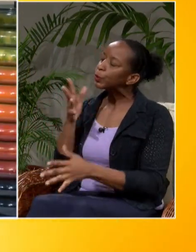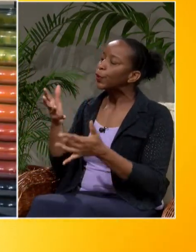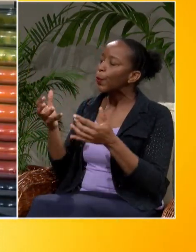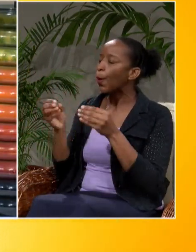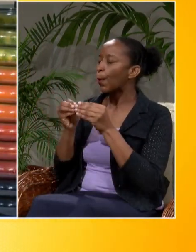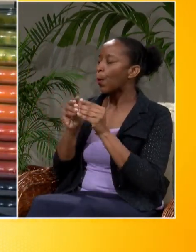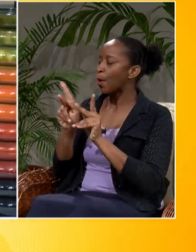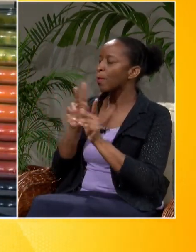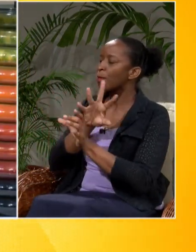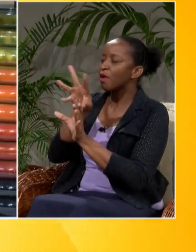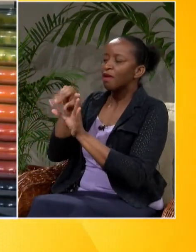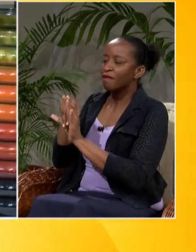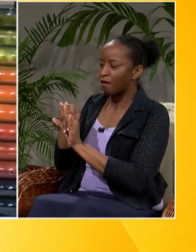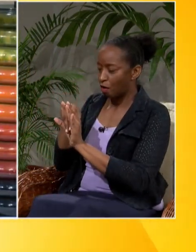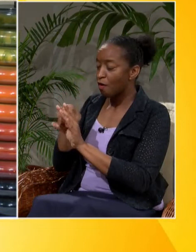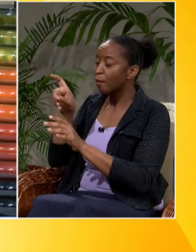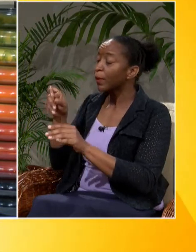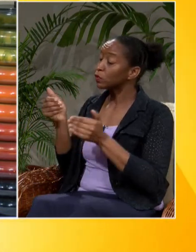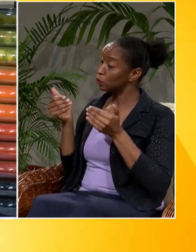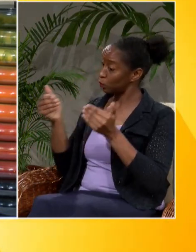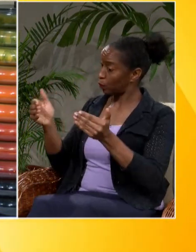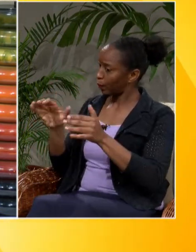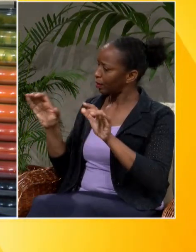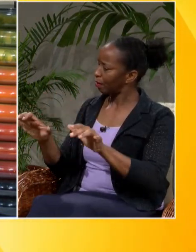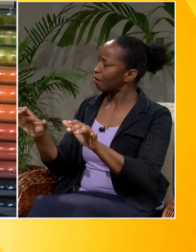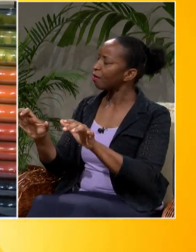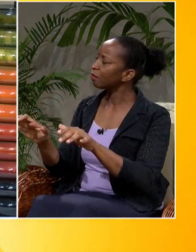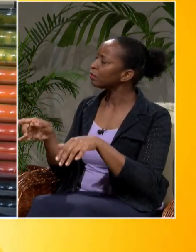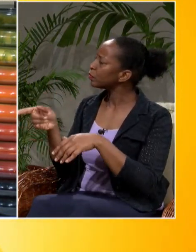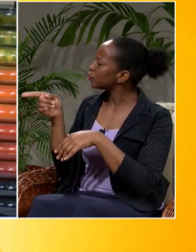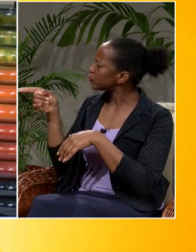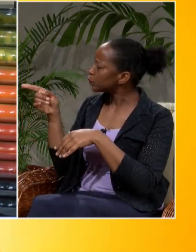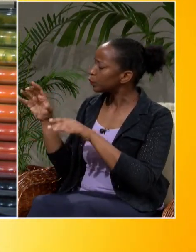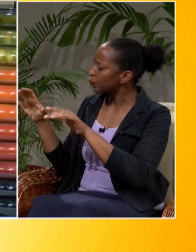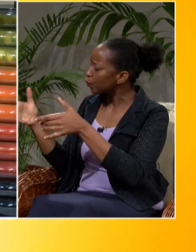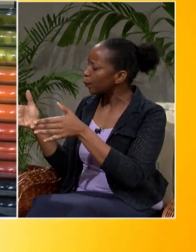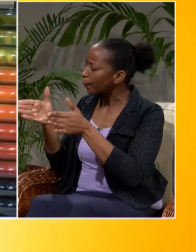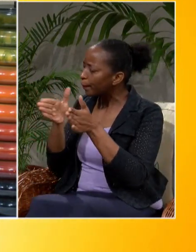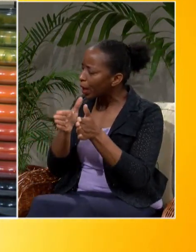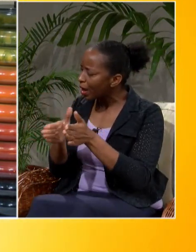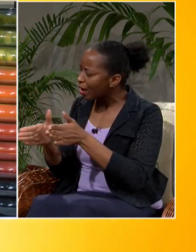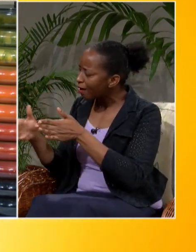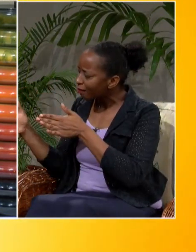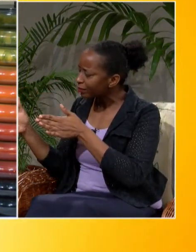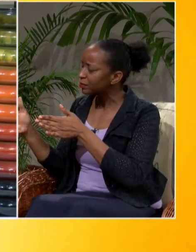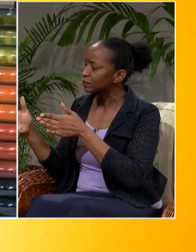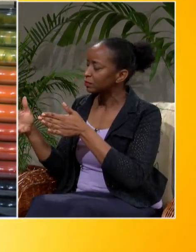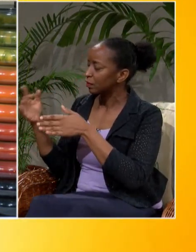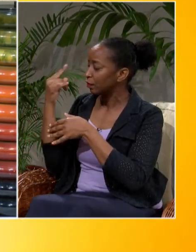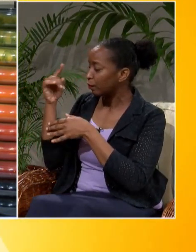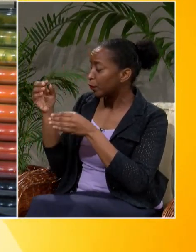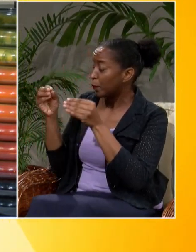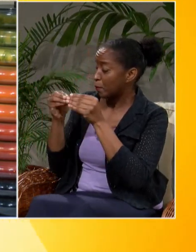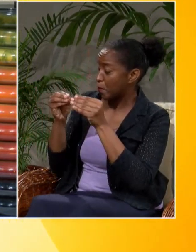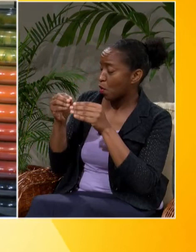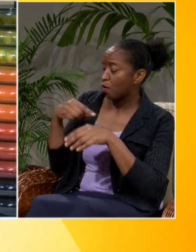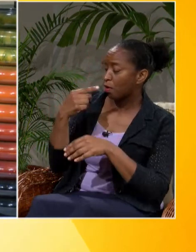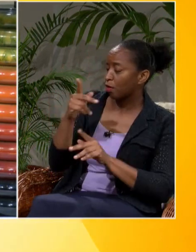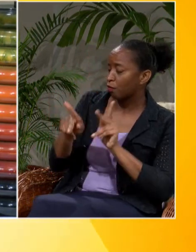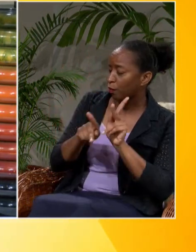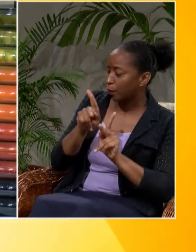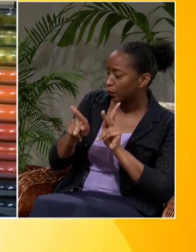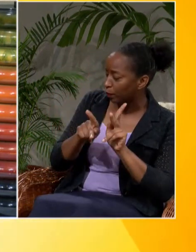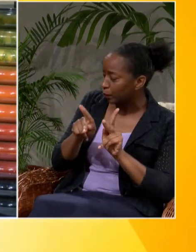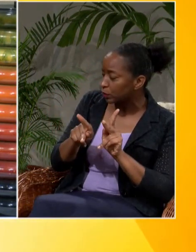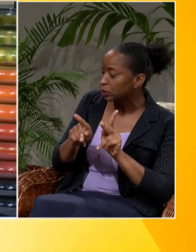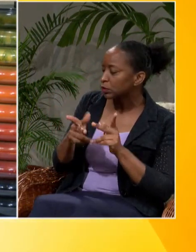have to move to make it happen. So what are some of the projects maybe that you're looking toward to be able to bring more hearing people in line